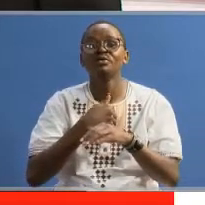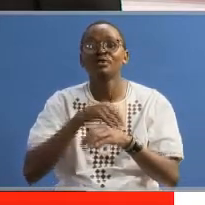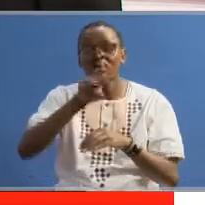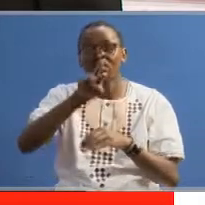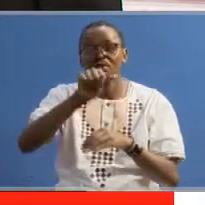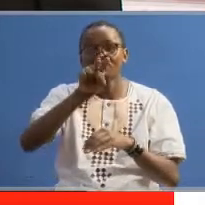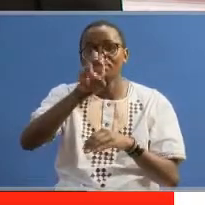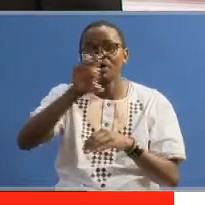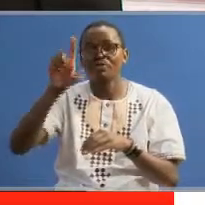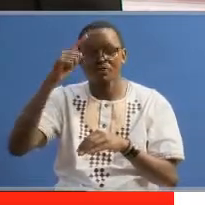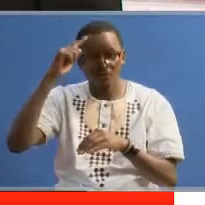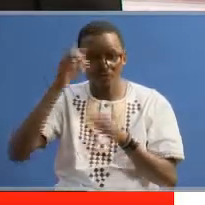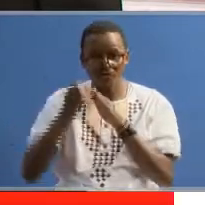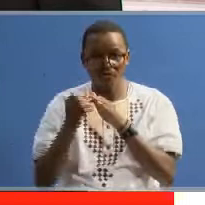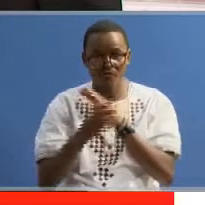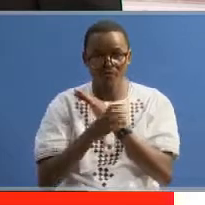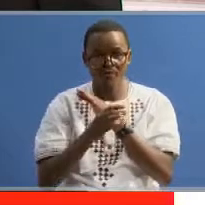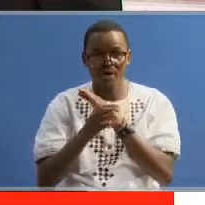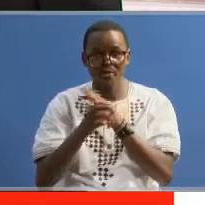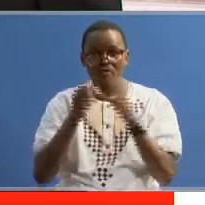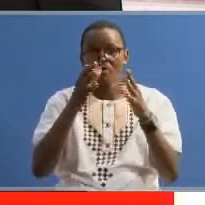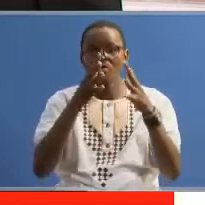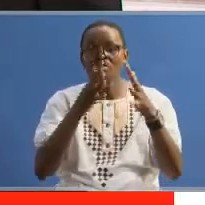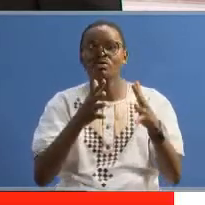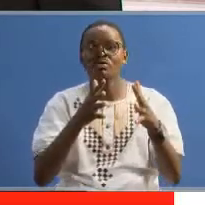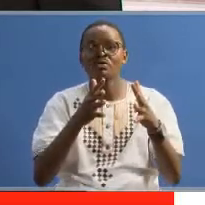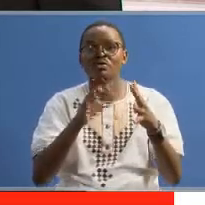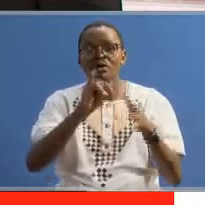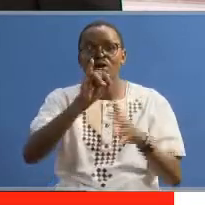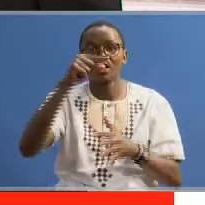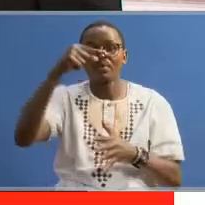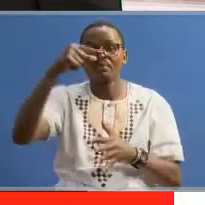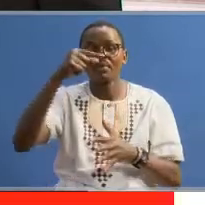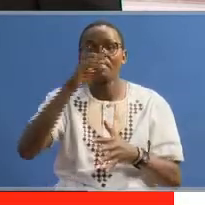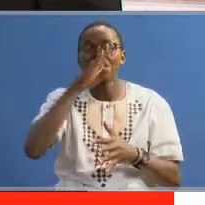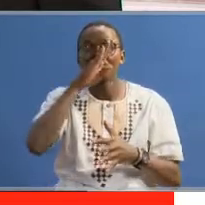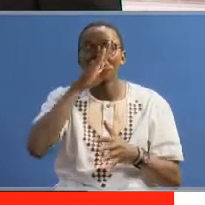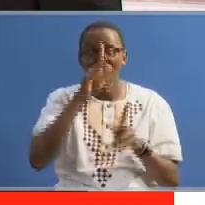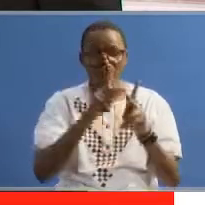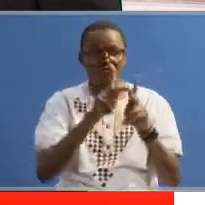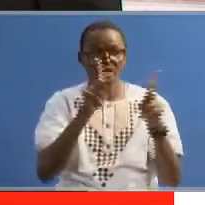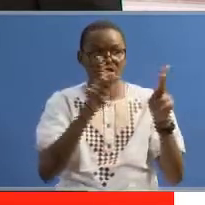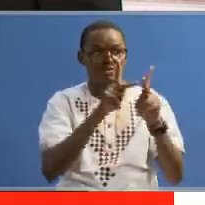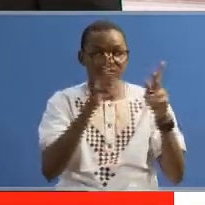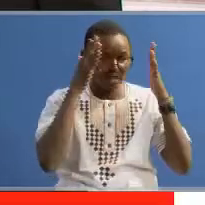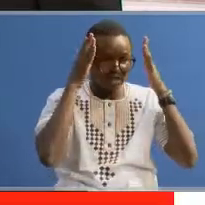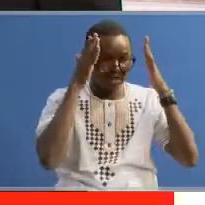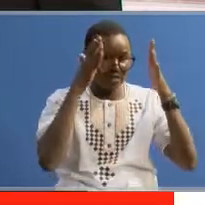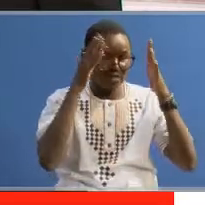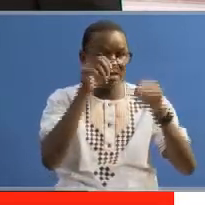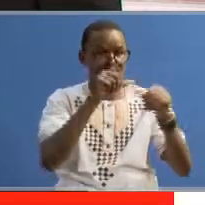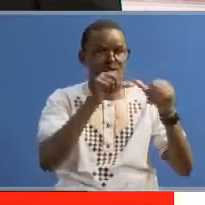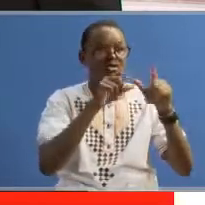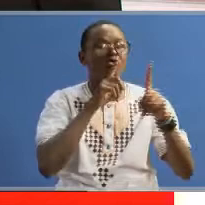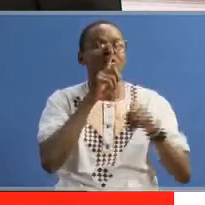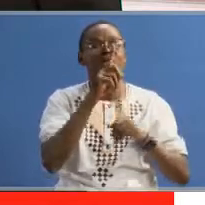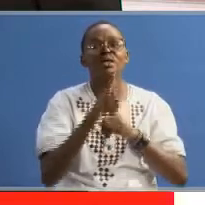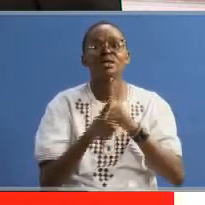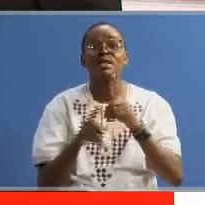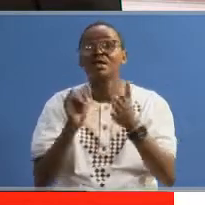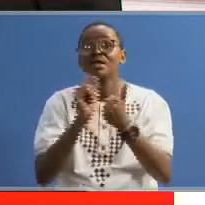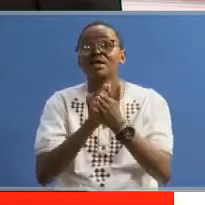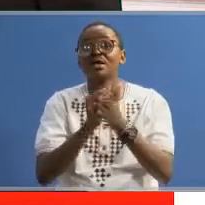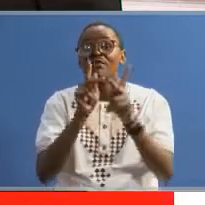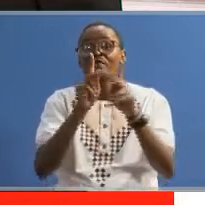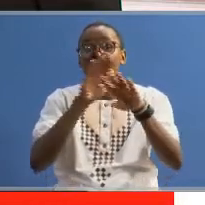manuals for counseling for police officers. And the IG has been very keen about it. He's been talking about it. And that